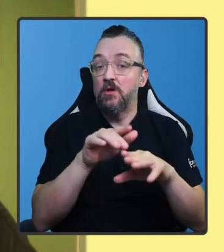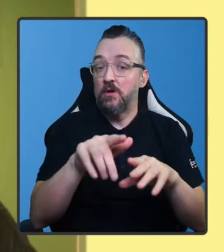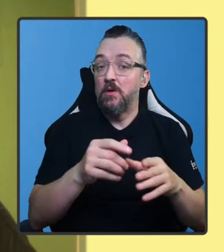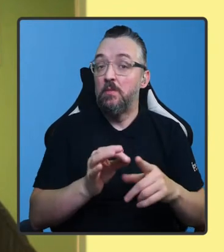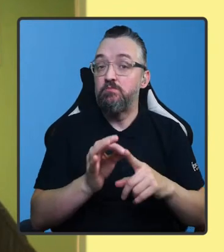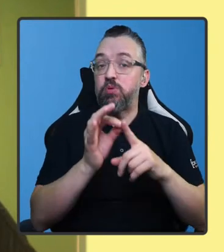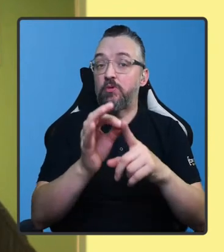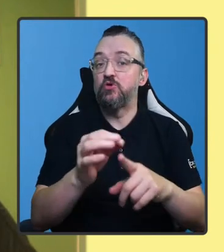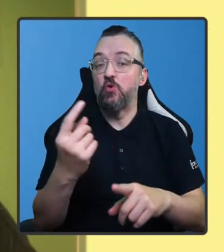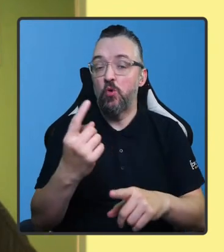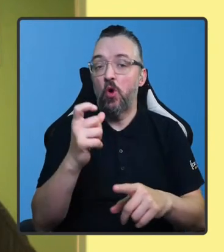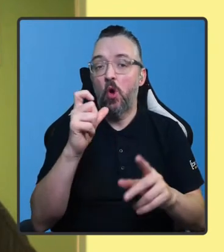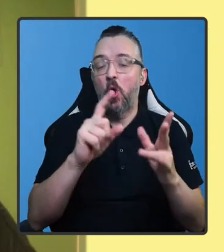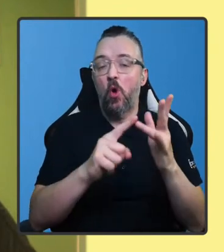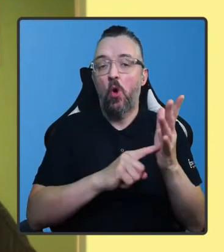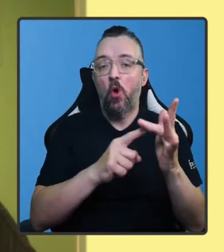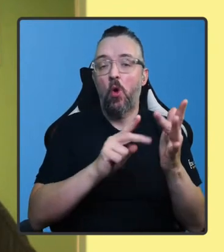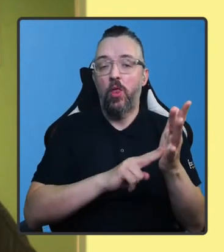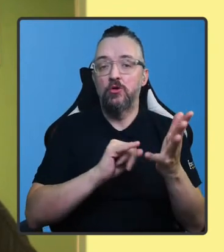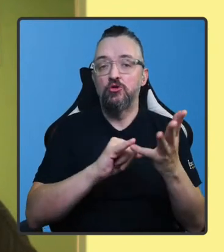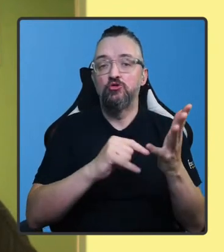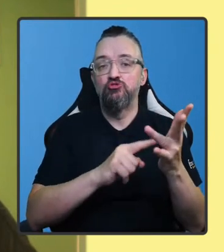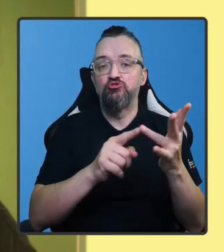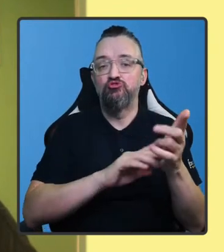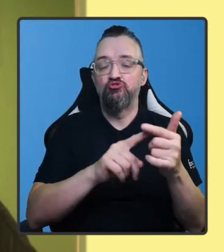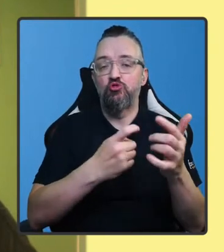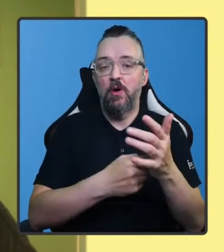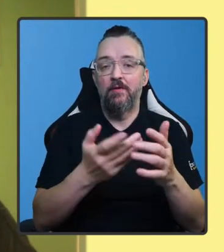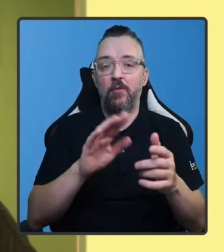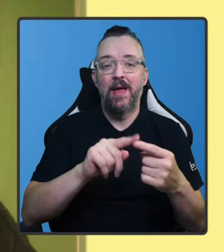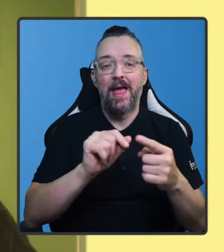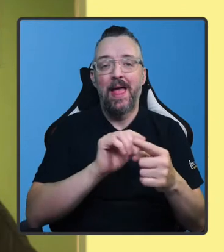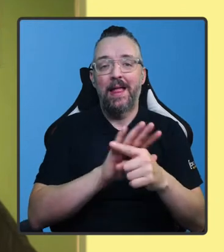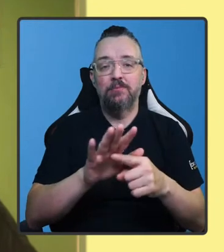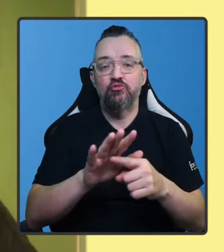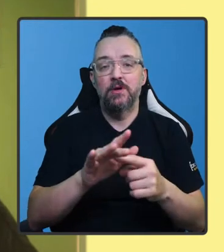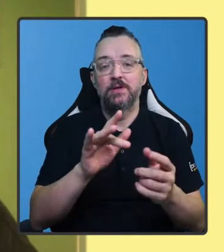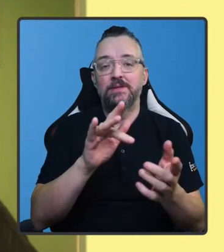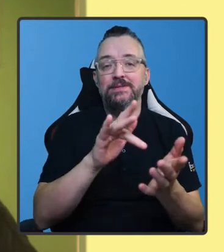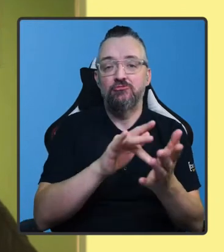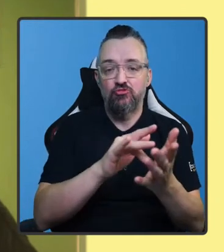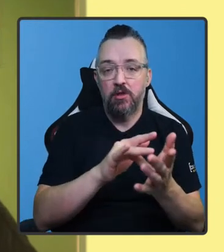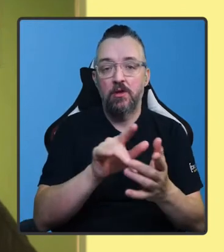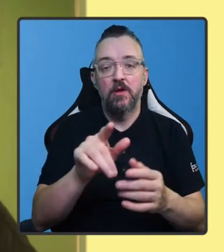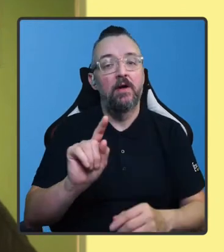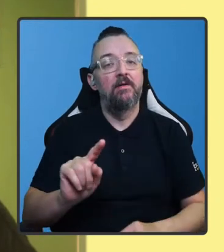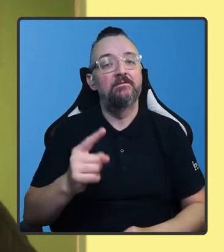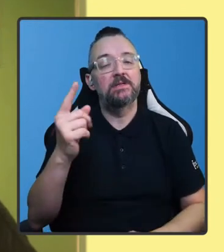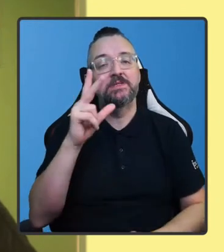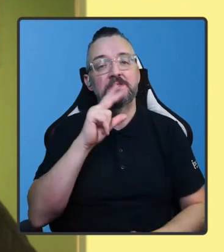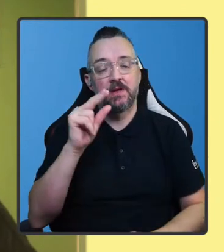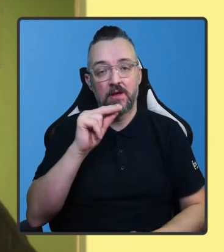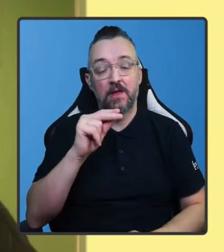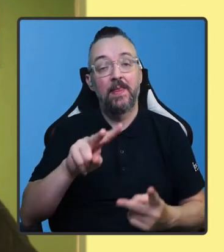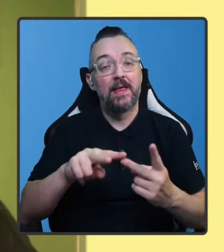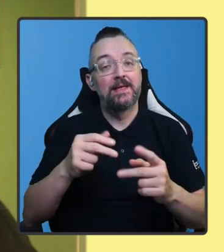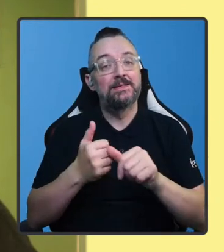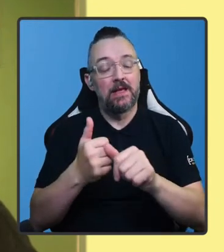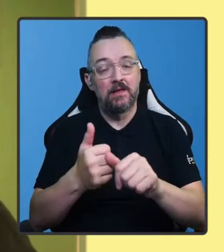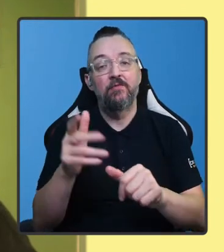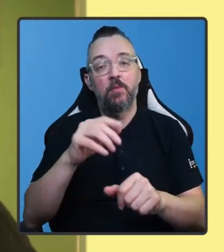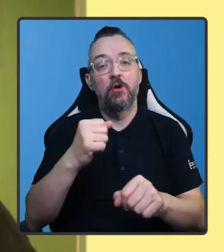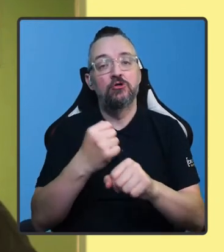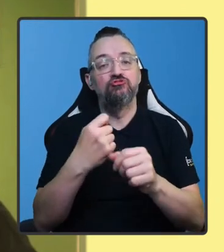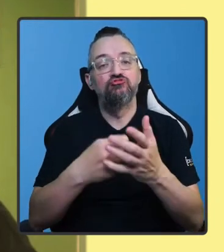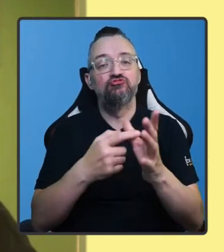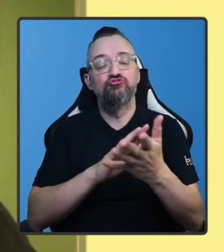by Colin Stomer of Edinburgh Central Branch, and Colin is a first-time speaker, and seconded by Councillor Graham Campbell. So